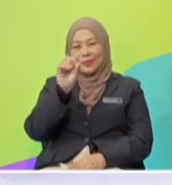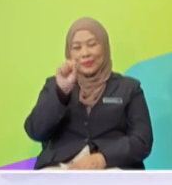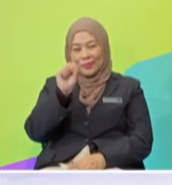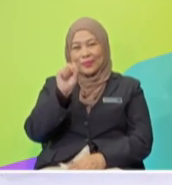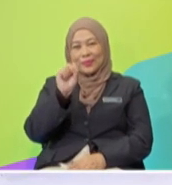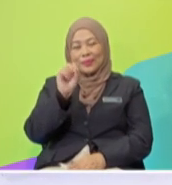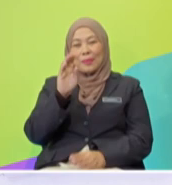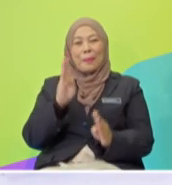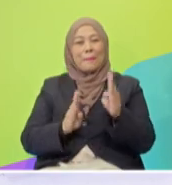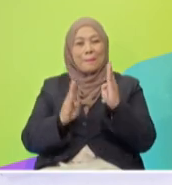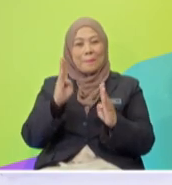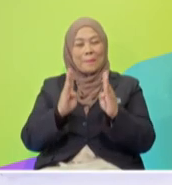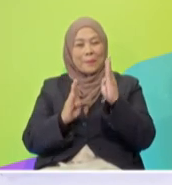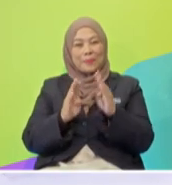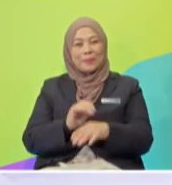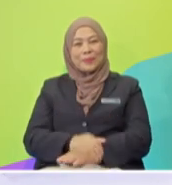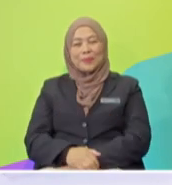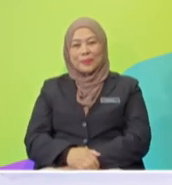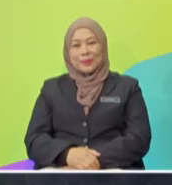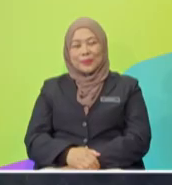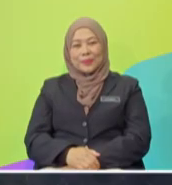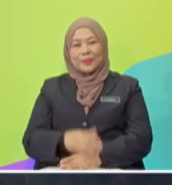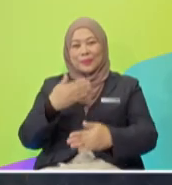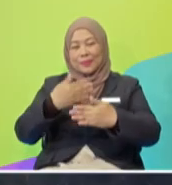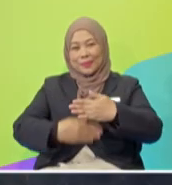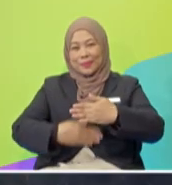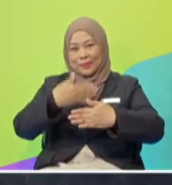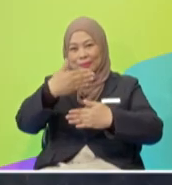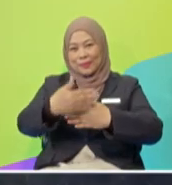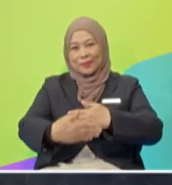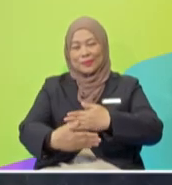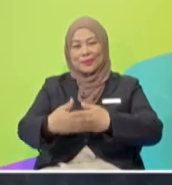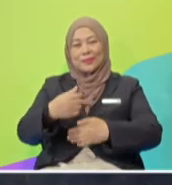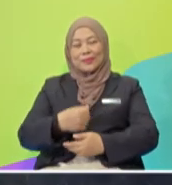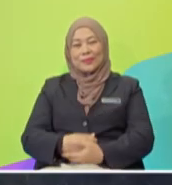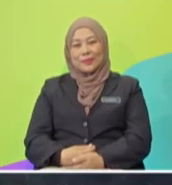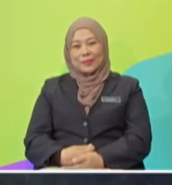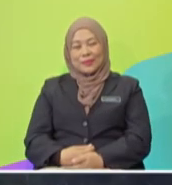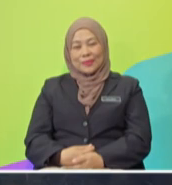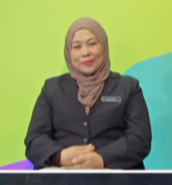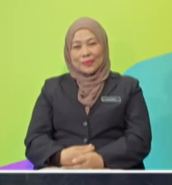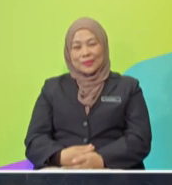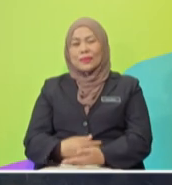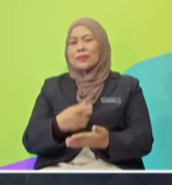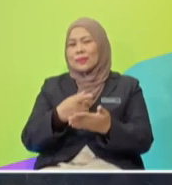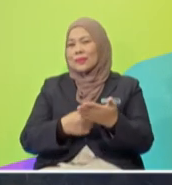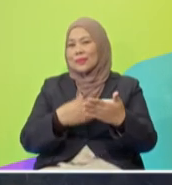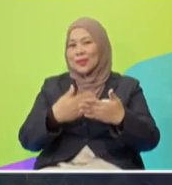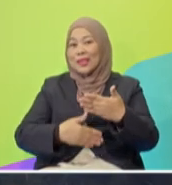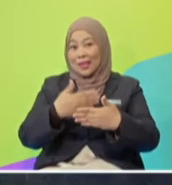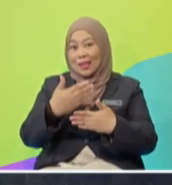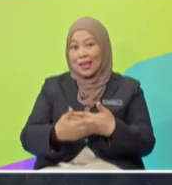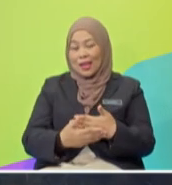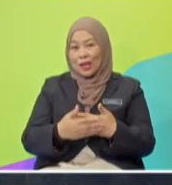B-U-S. Bus. Okay. All right. Next one. Okay, what's next? Okay. So we have